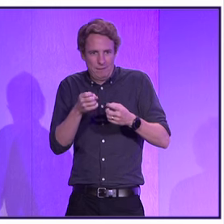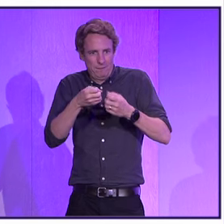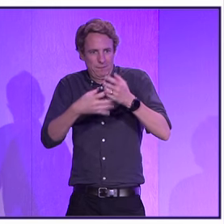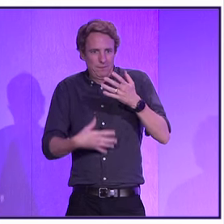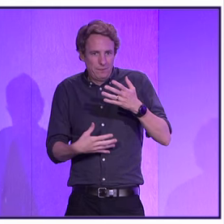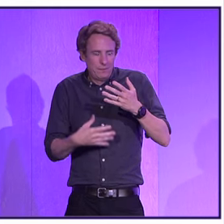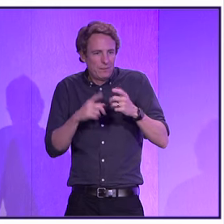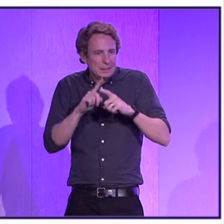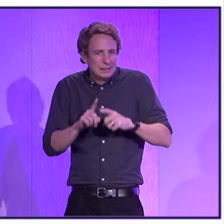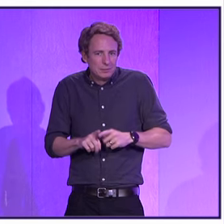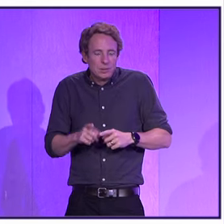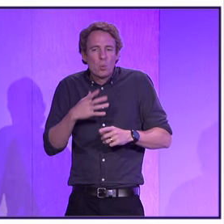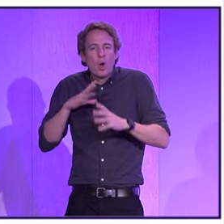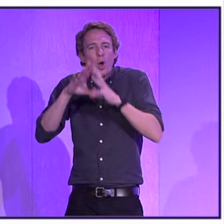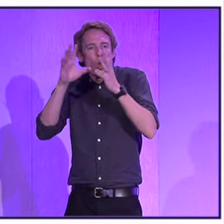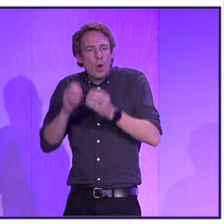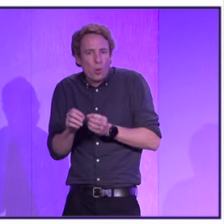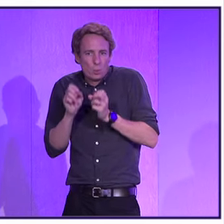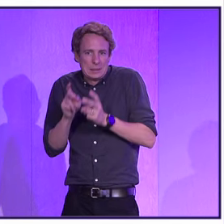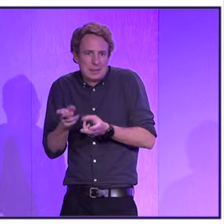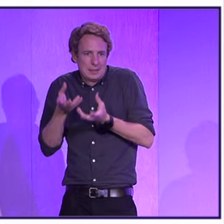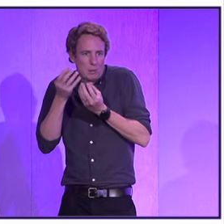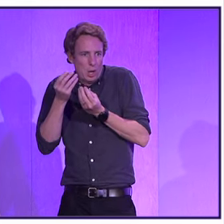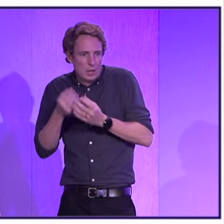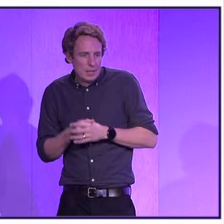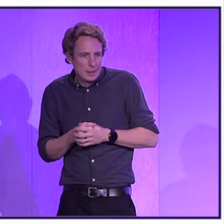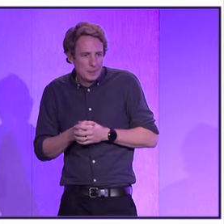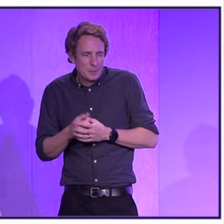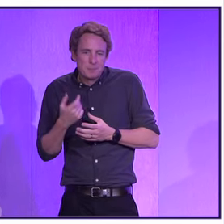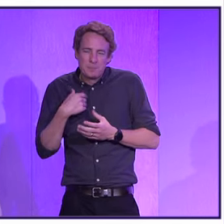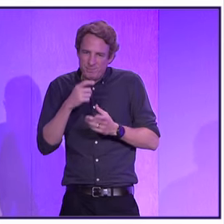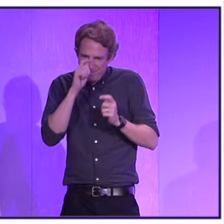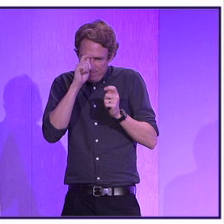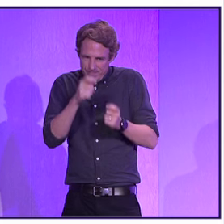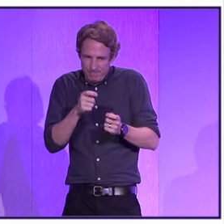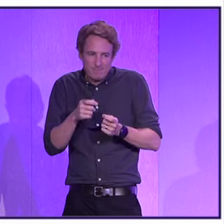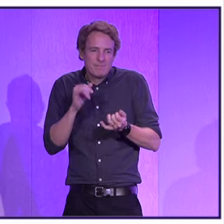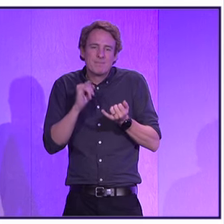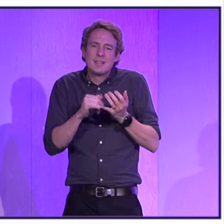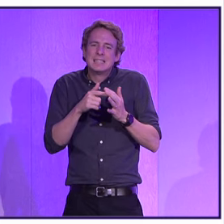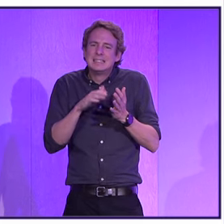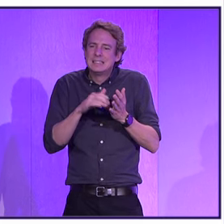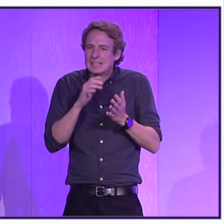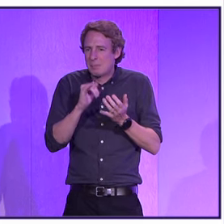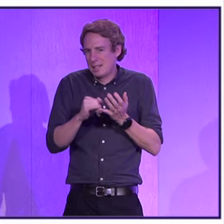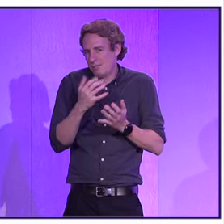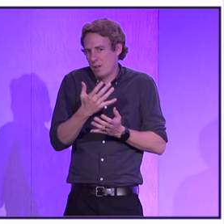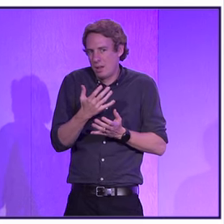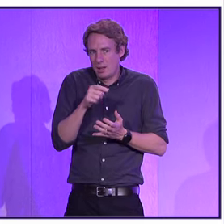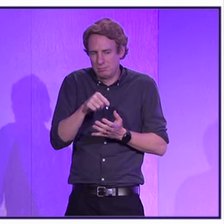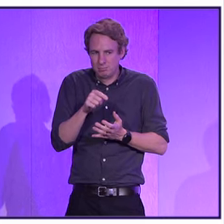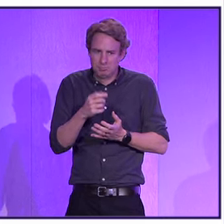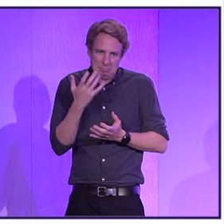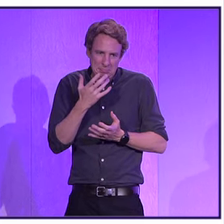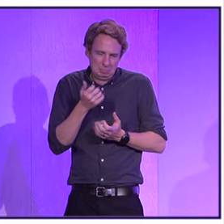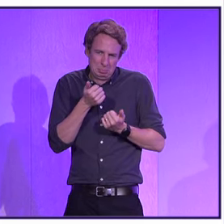whole systems learning. And I'm giving a nod here to Senger's five disciplines of a learning organisation. Again, I'm not